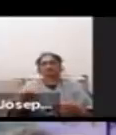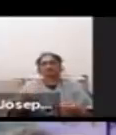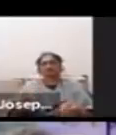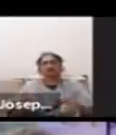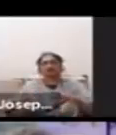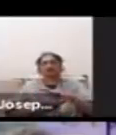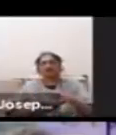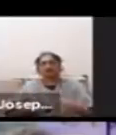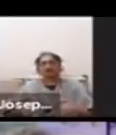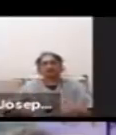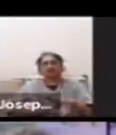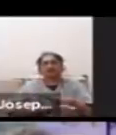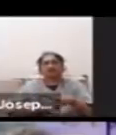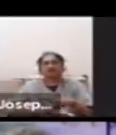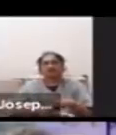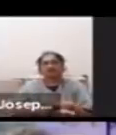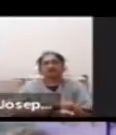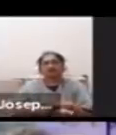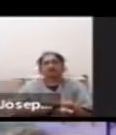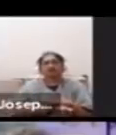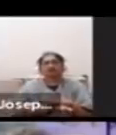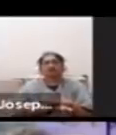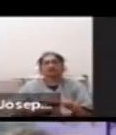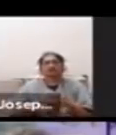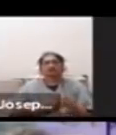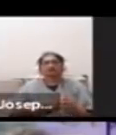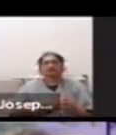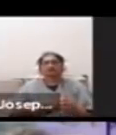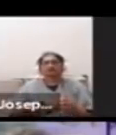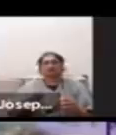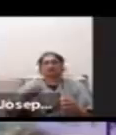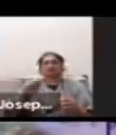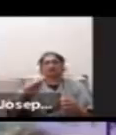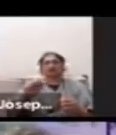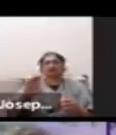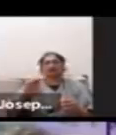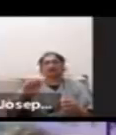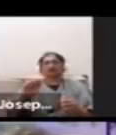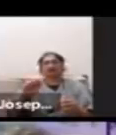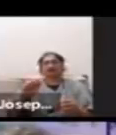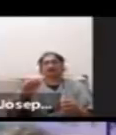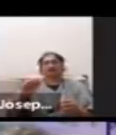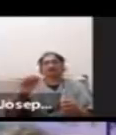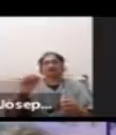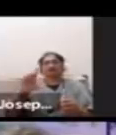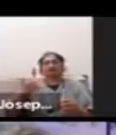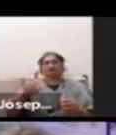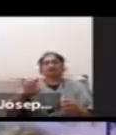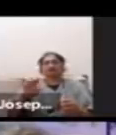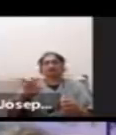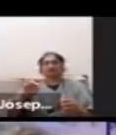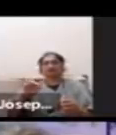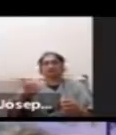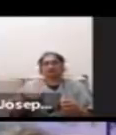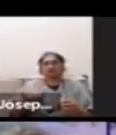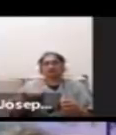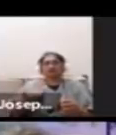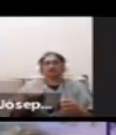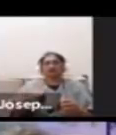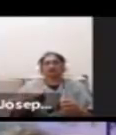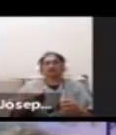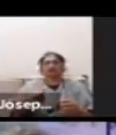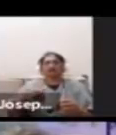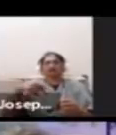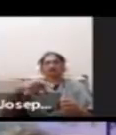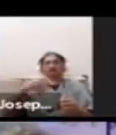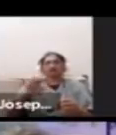artistic director at SNAPA, Academy of Performing Arts. Welcome, Ms. Baladevi Chandrasekhar. Thank